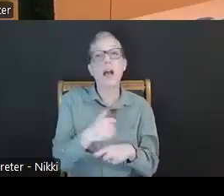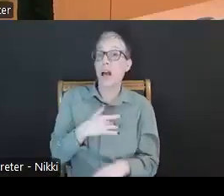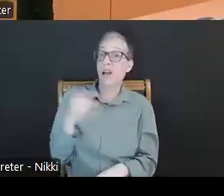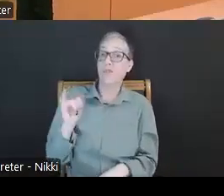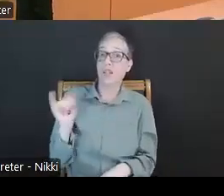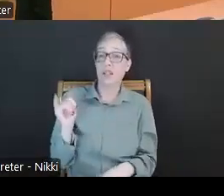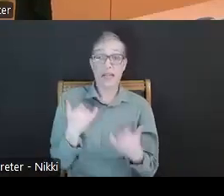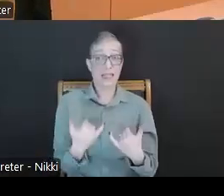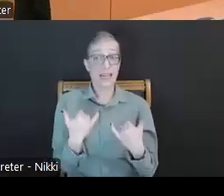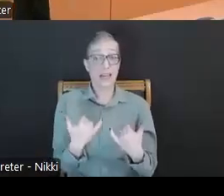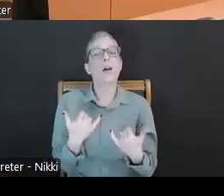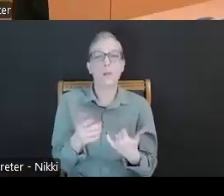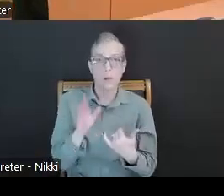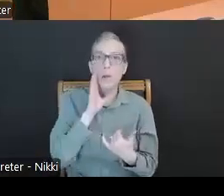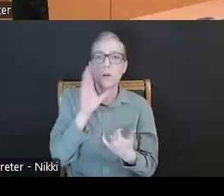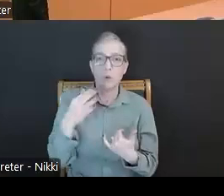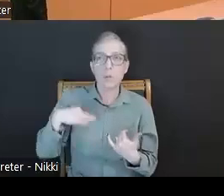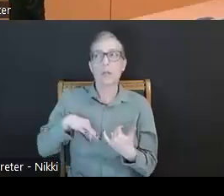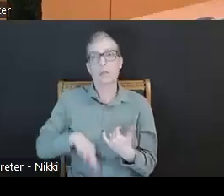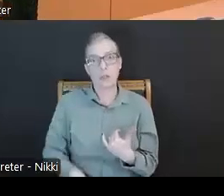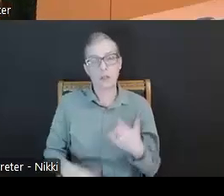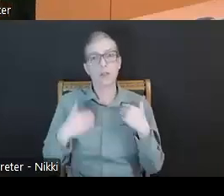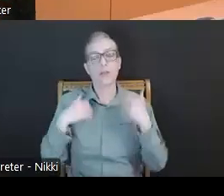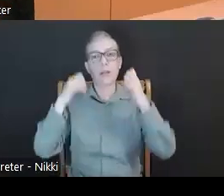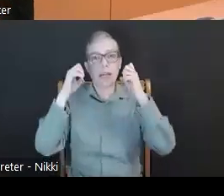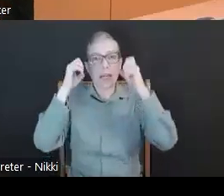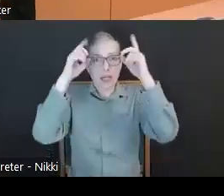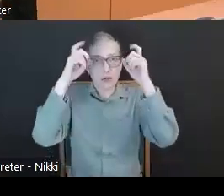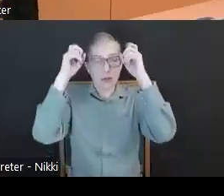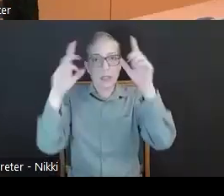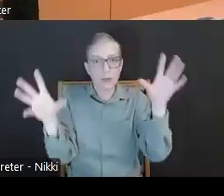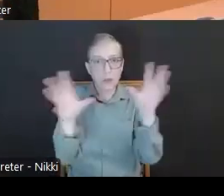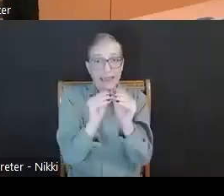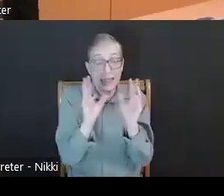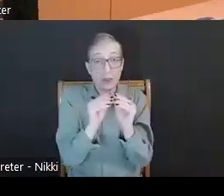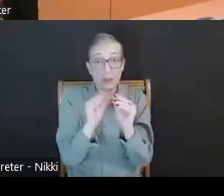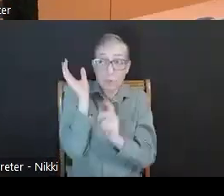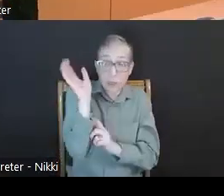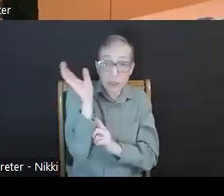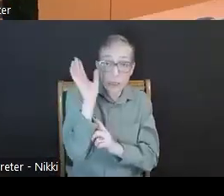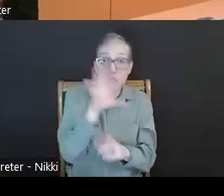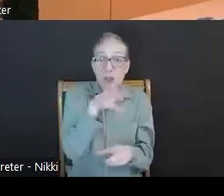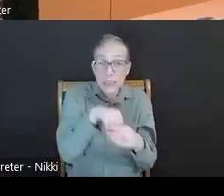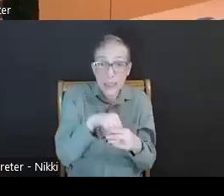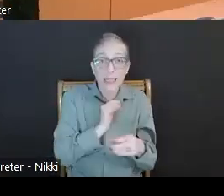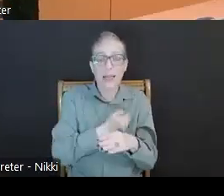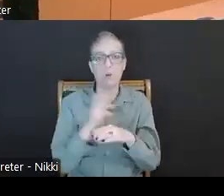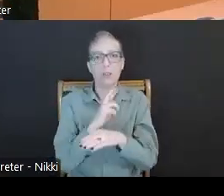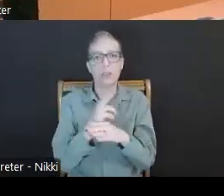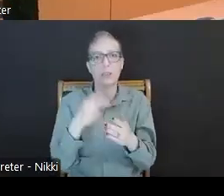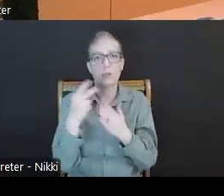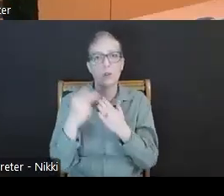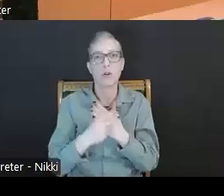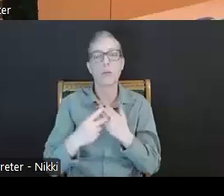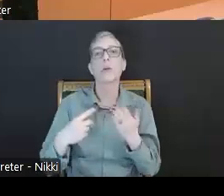have educational sessions in our residency program specifically to kind of talk about the pre-session,